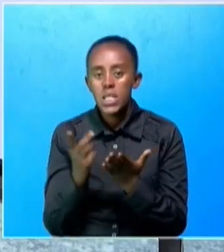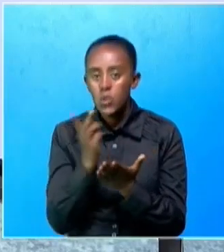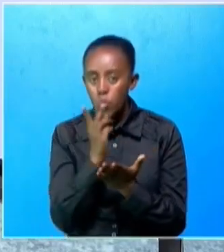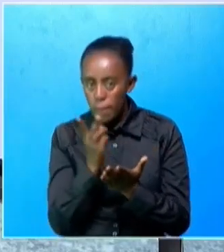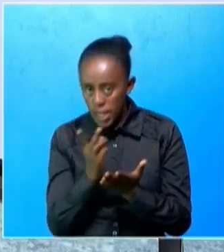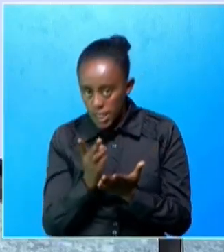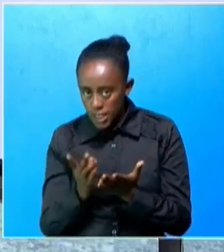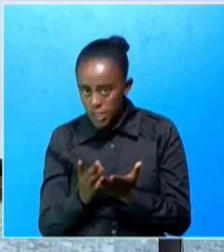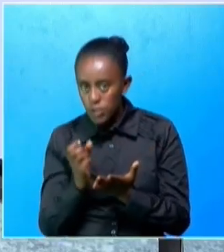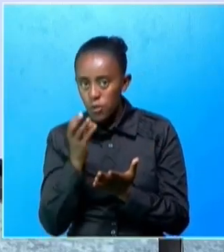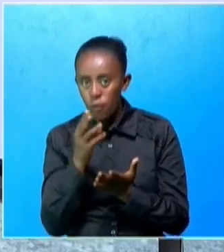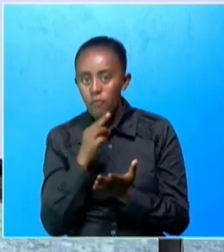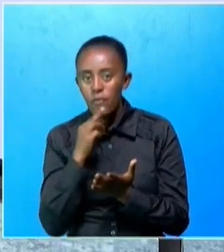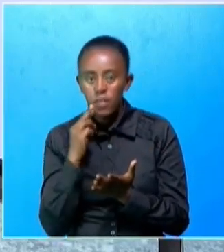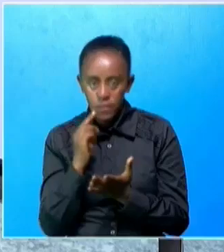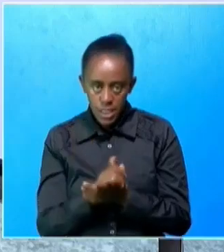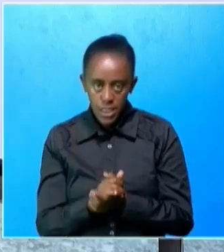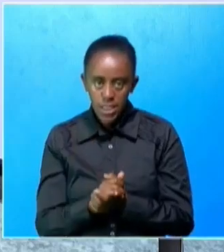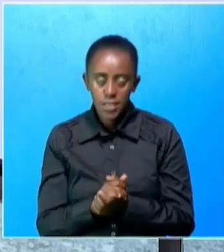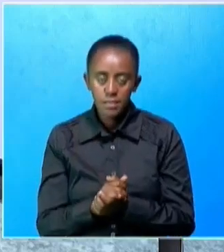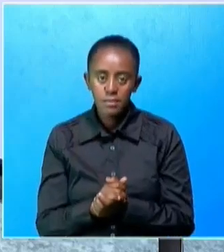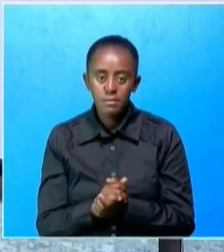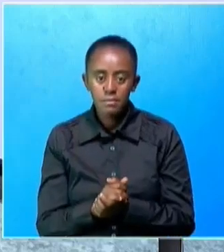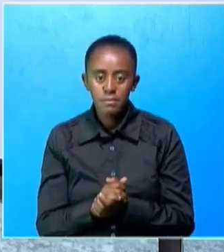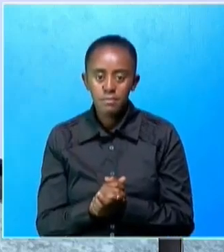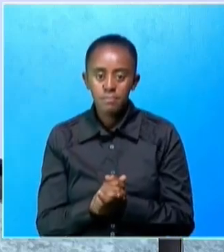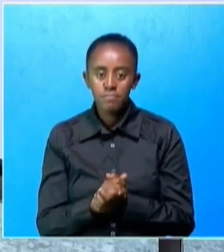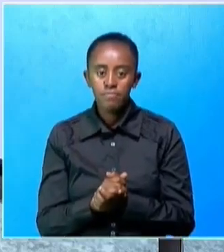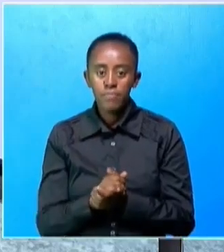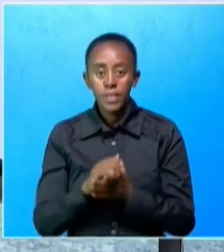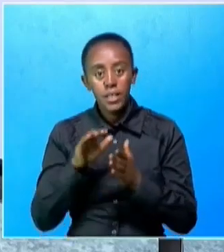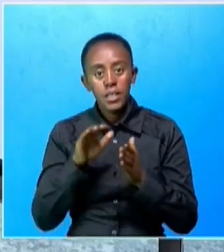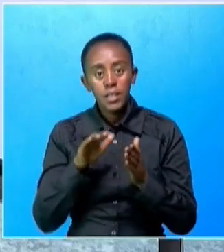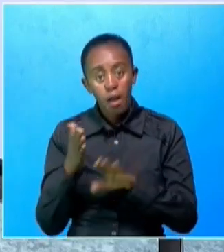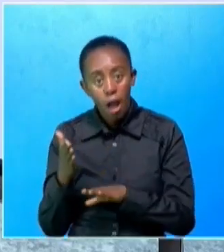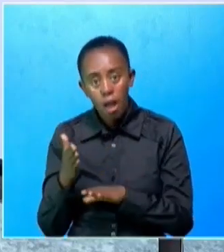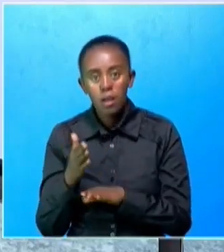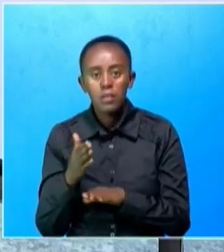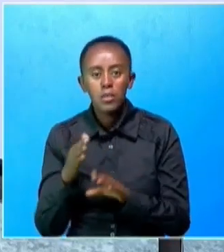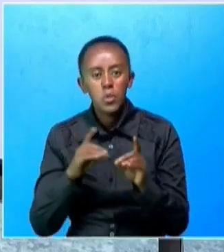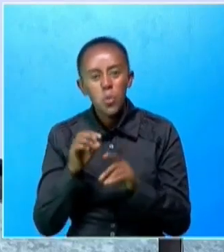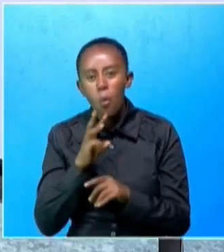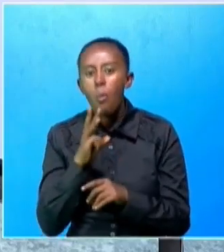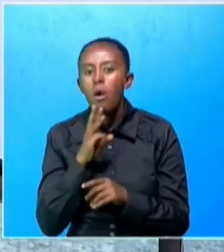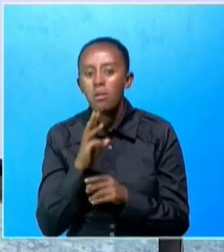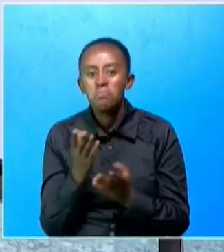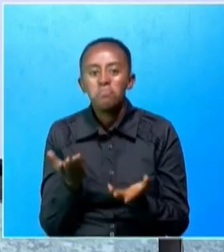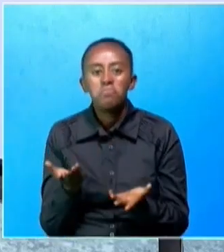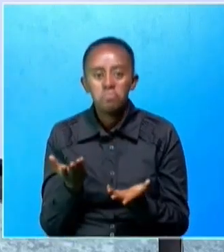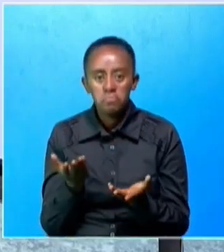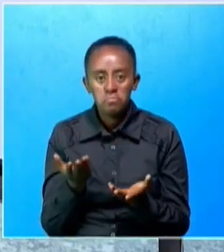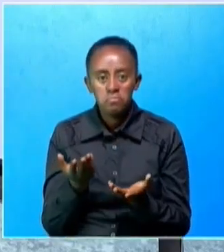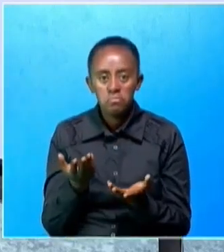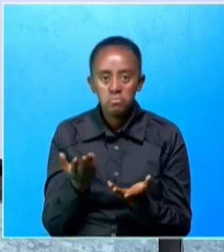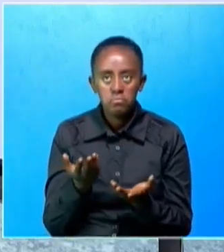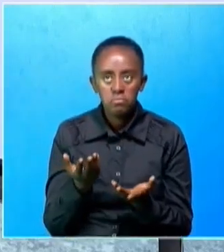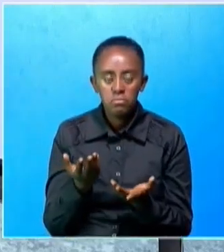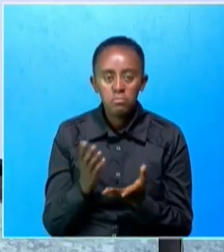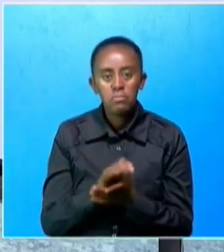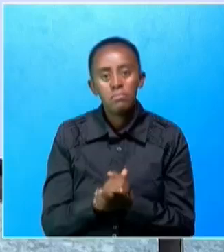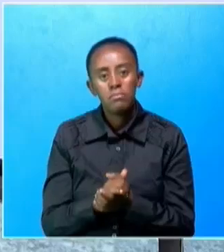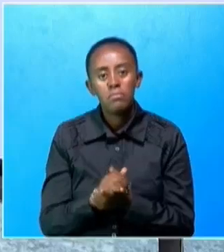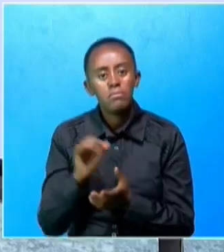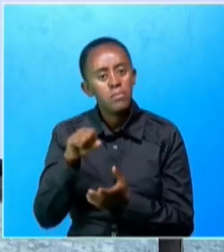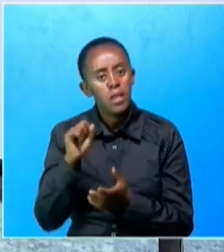pairs of verbs. Die, don't water. What do you think about don't water?